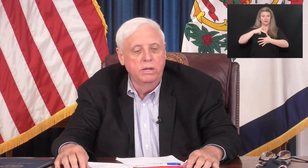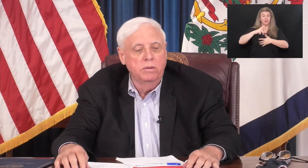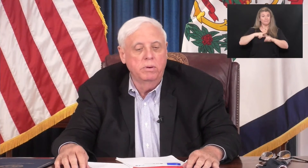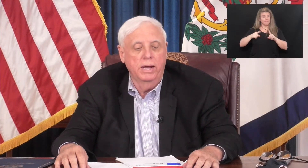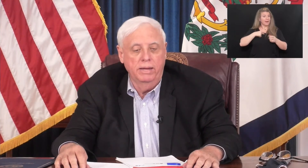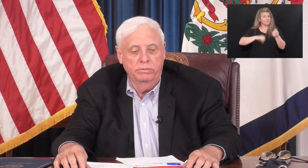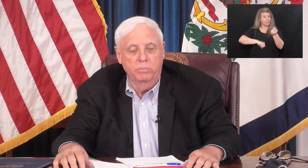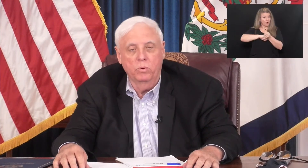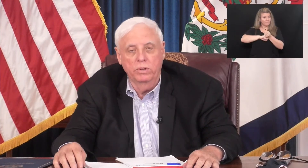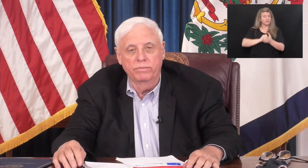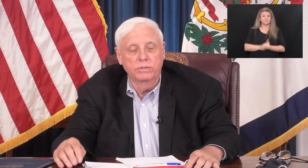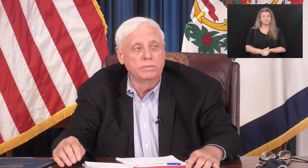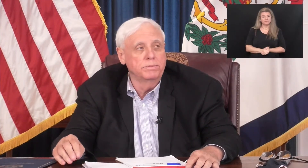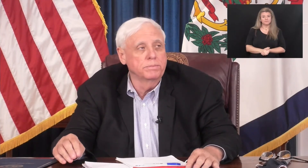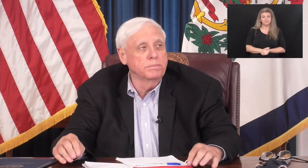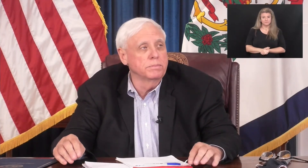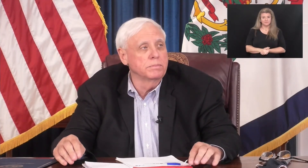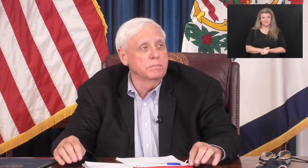supportive.